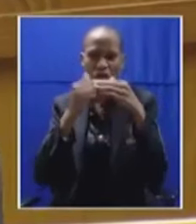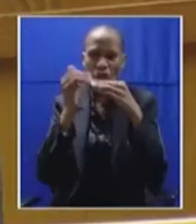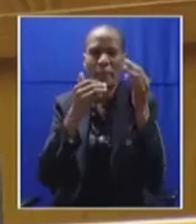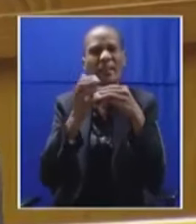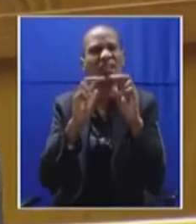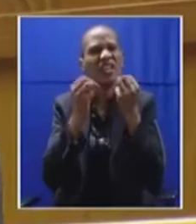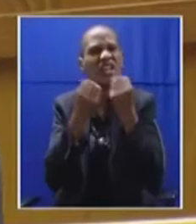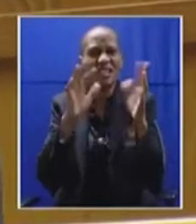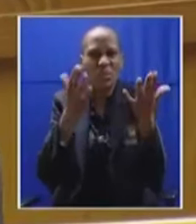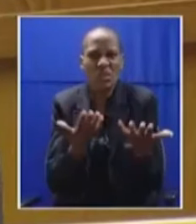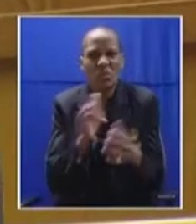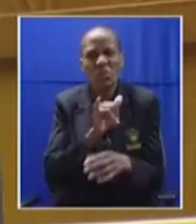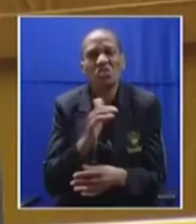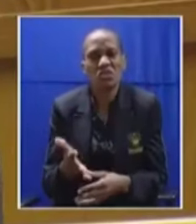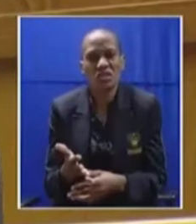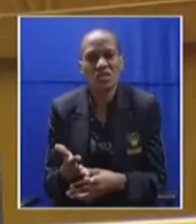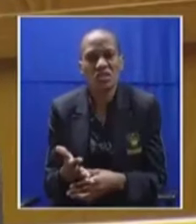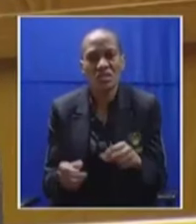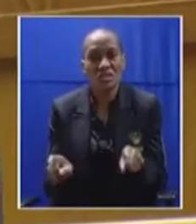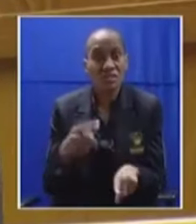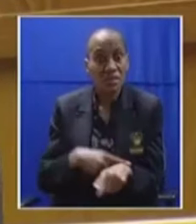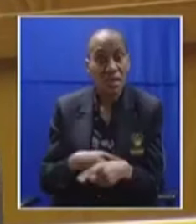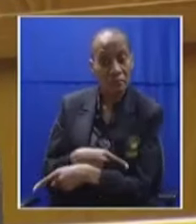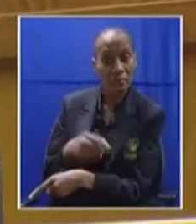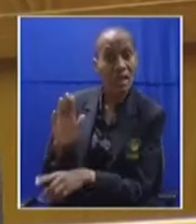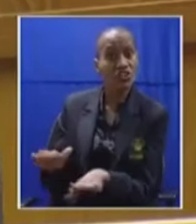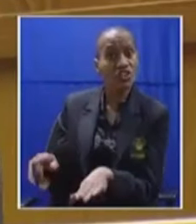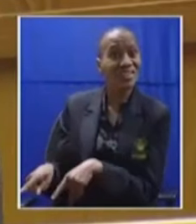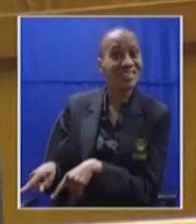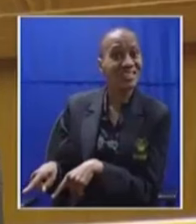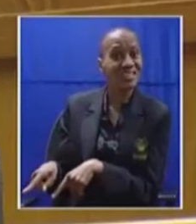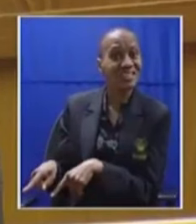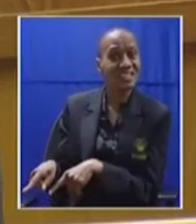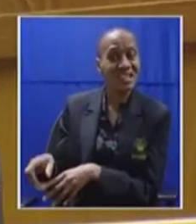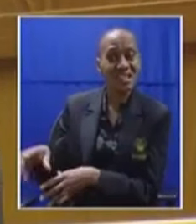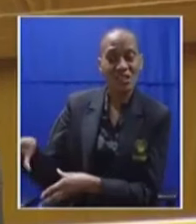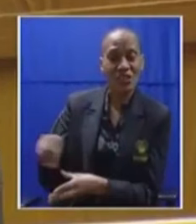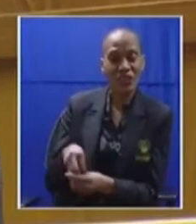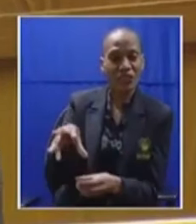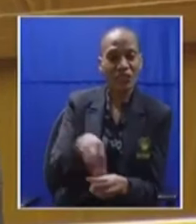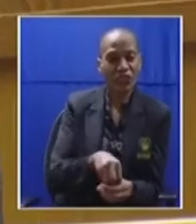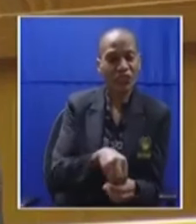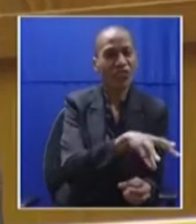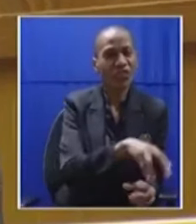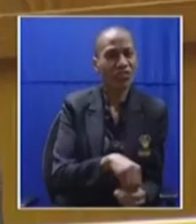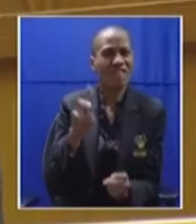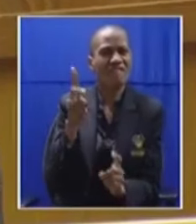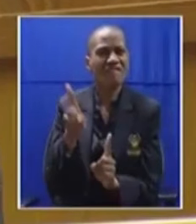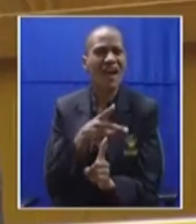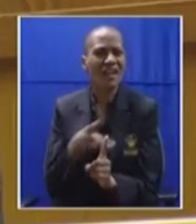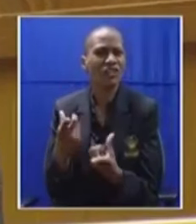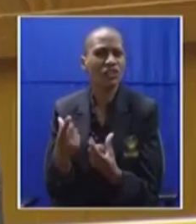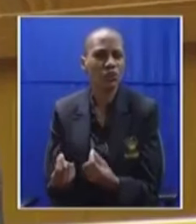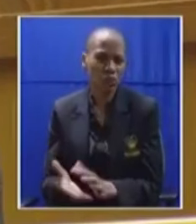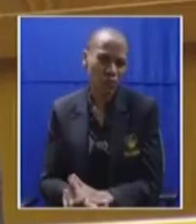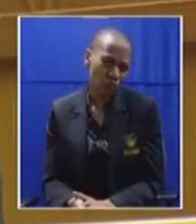to build when our children are drawn into all these activities of violence?